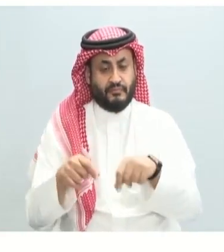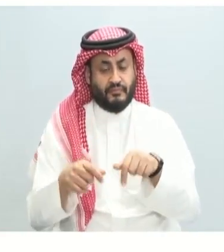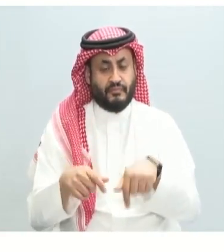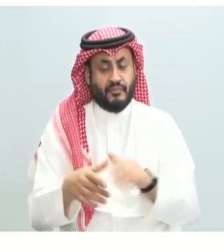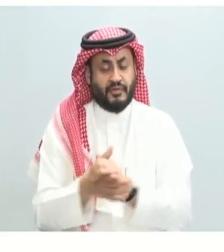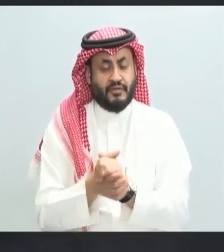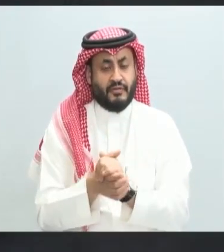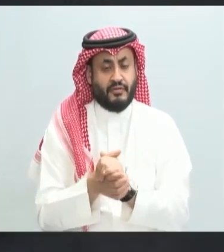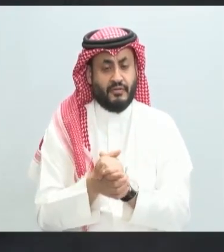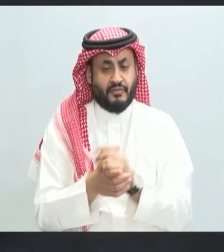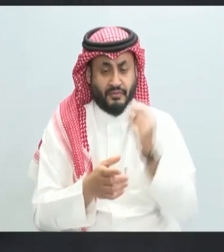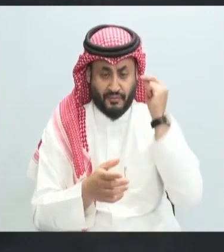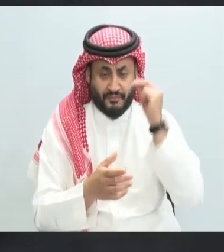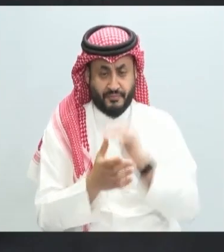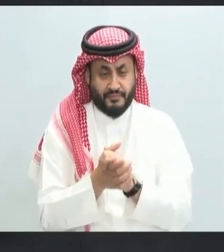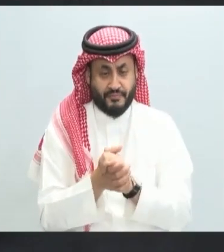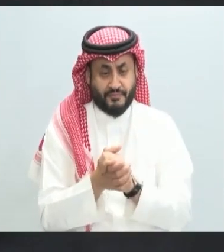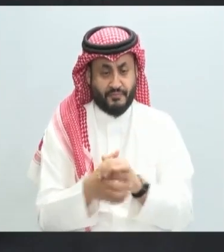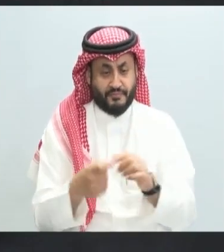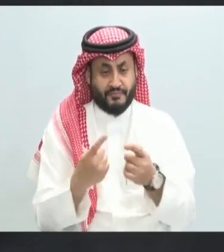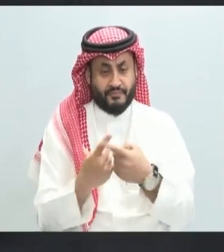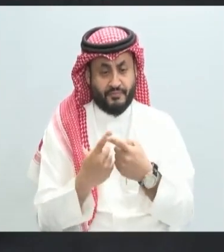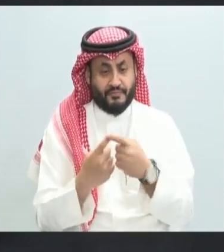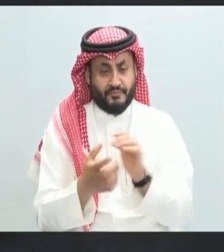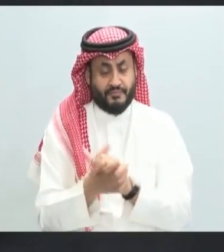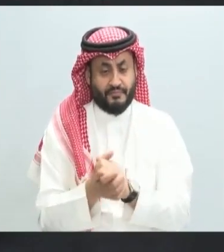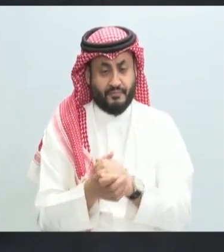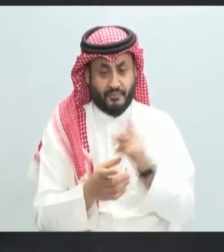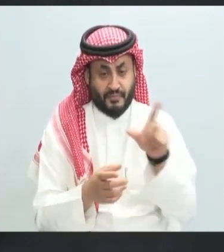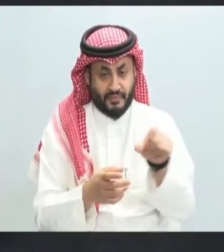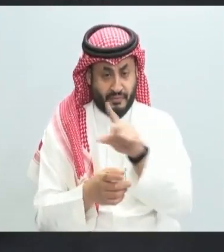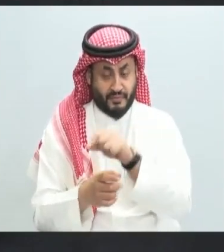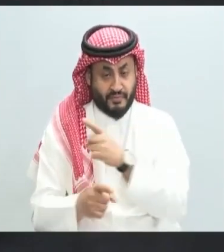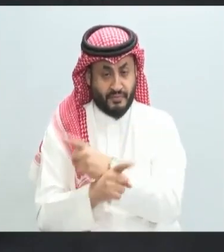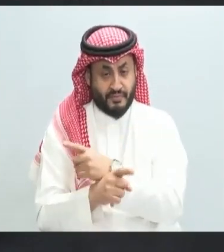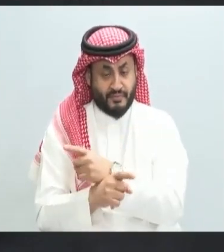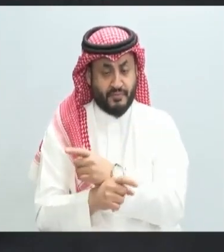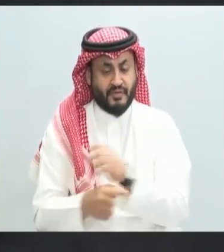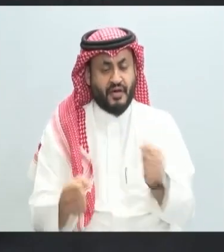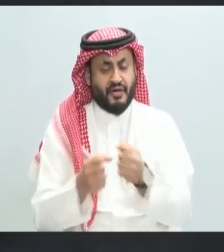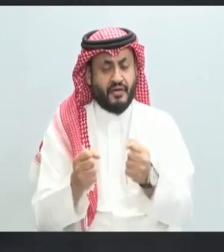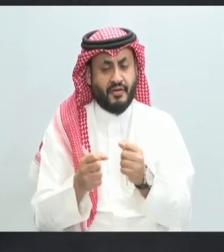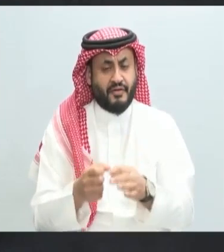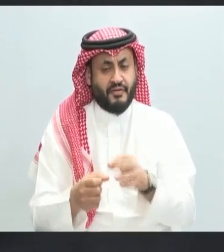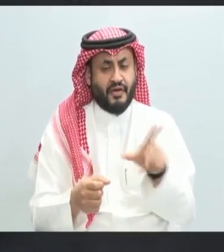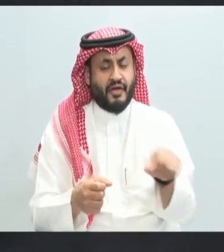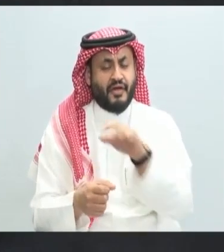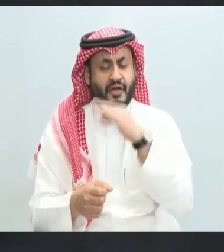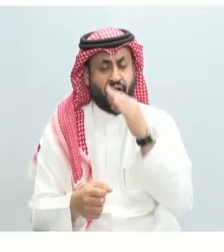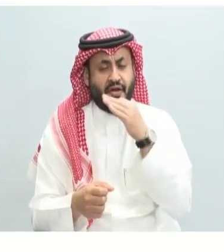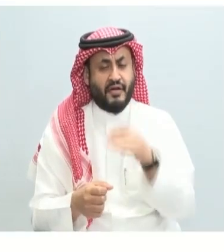we hope that you'll be able to follow the teacher and play the copycat game, and also